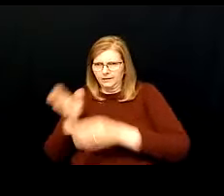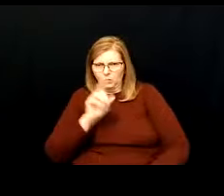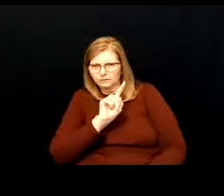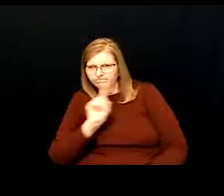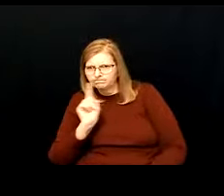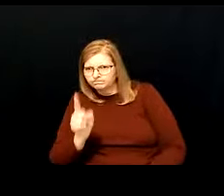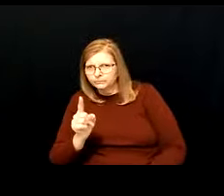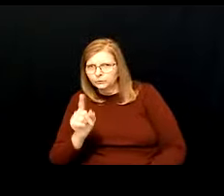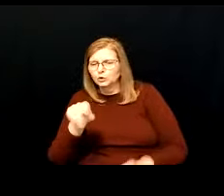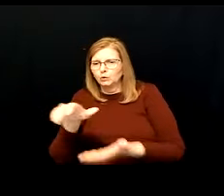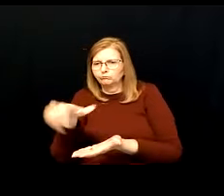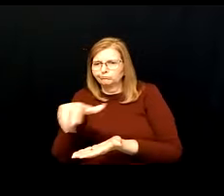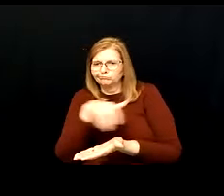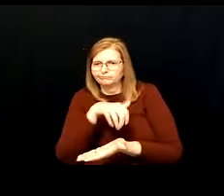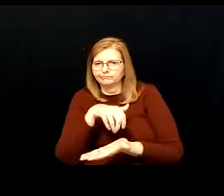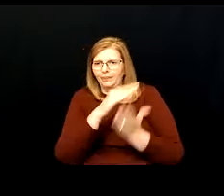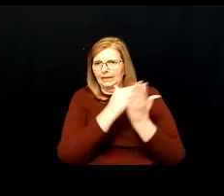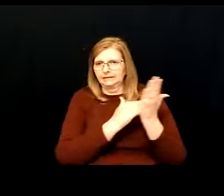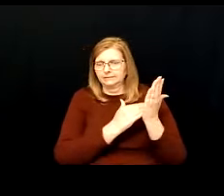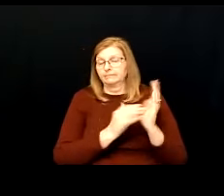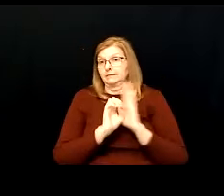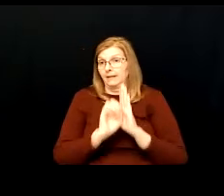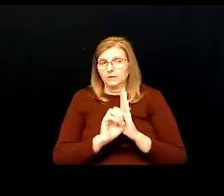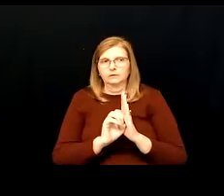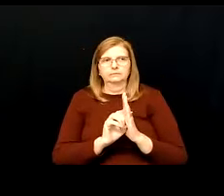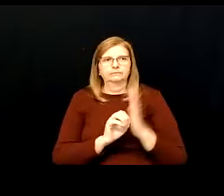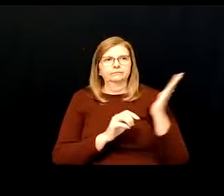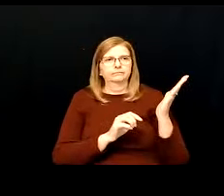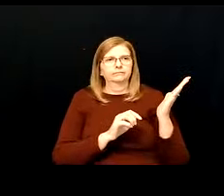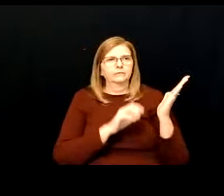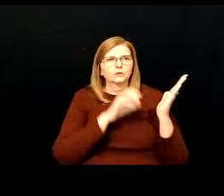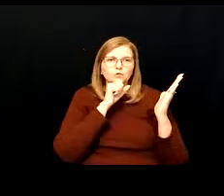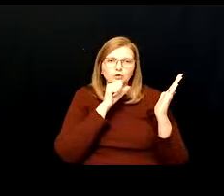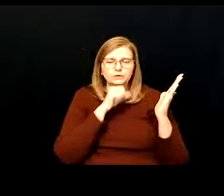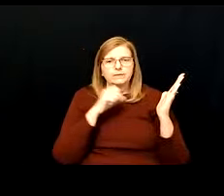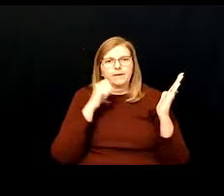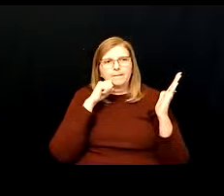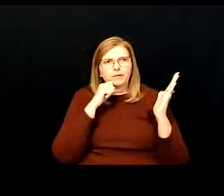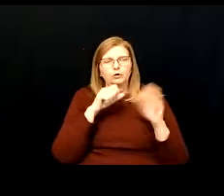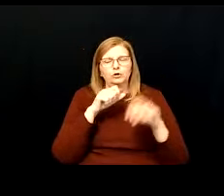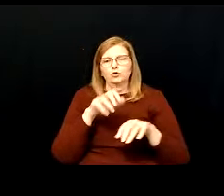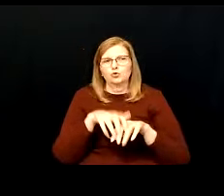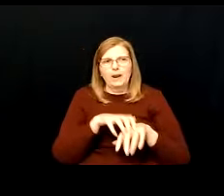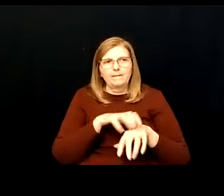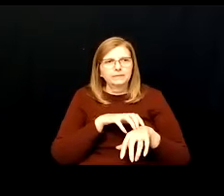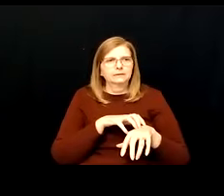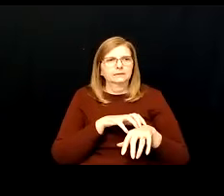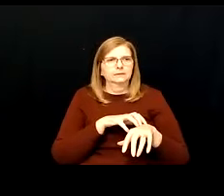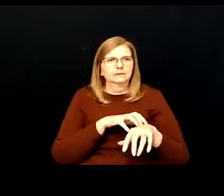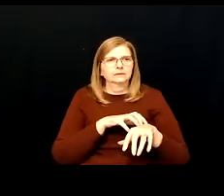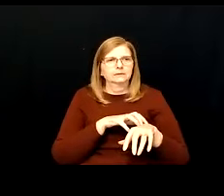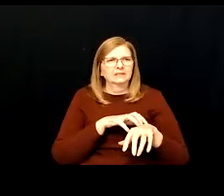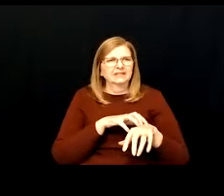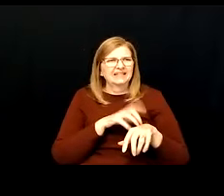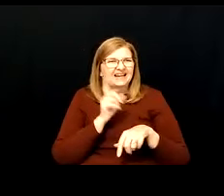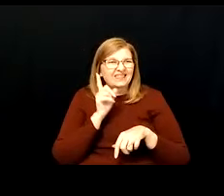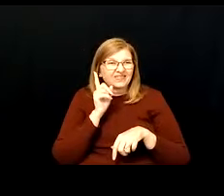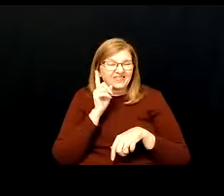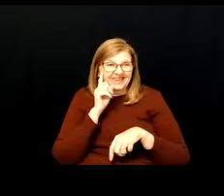get the things on the shopping list. So for example, we've got oranges and apples and grapes, and I think